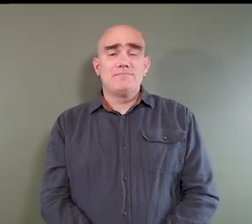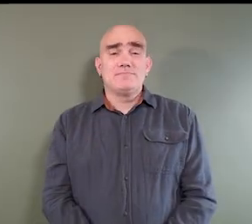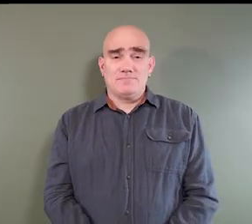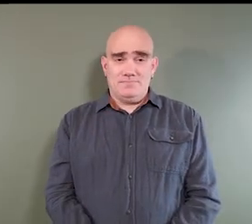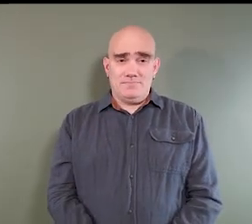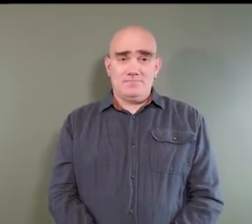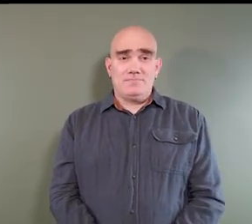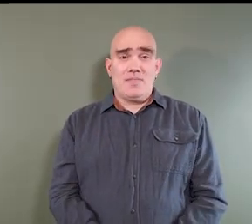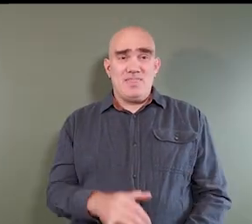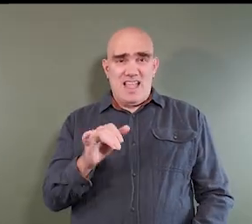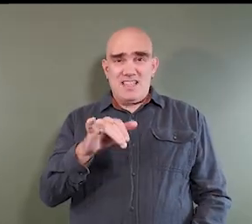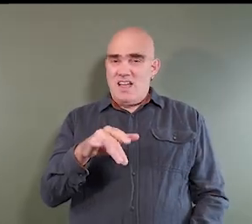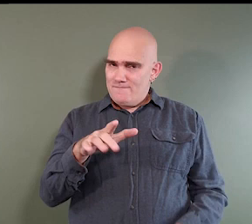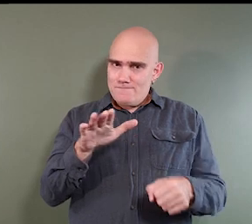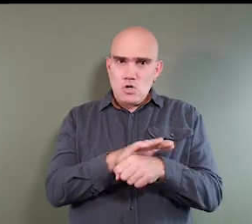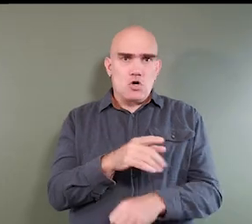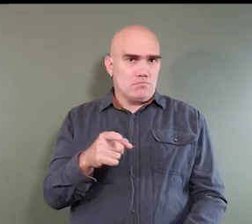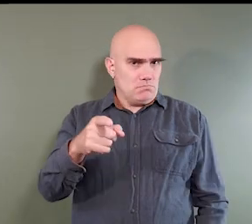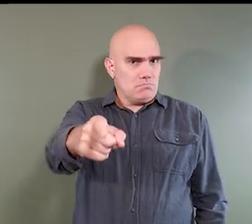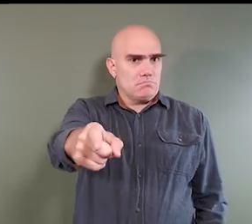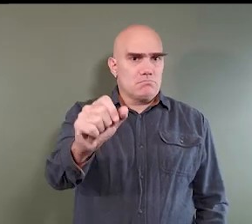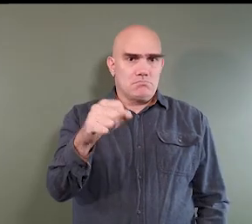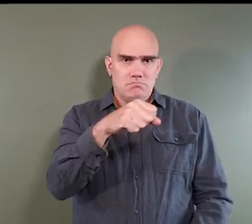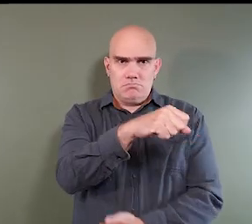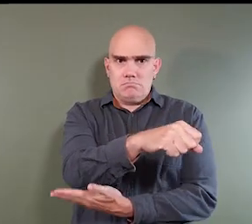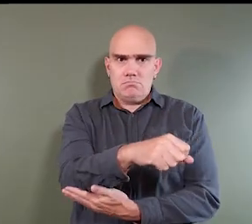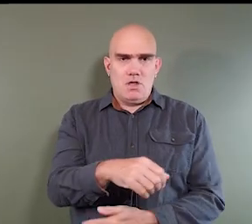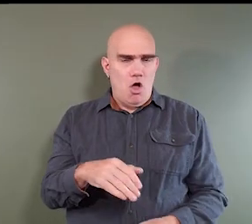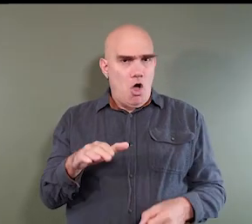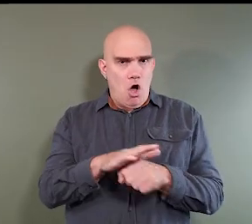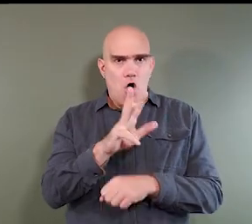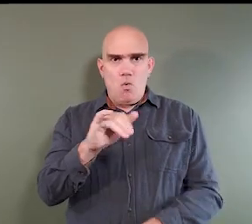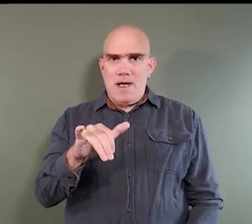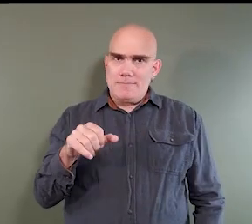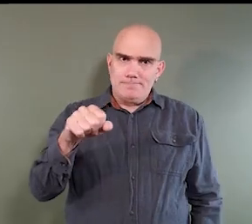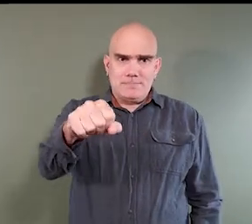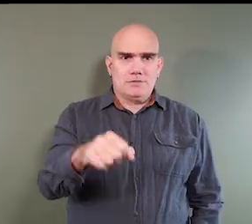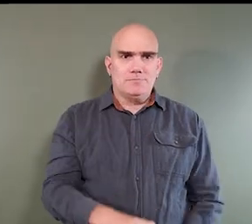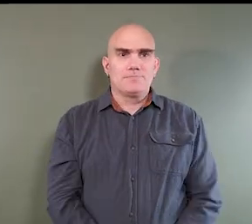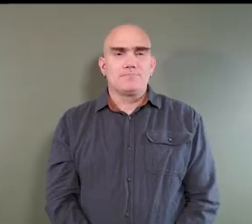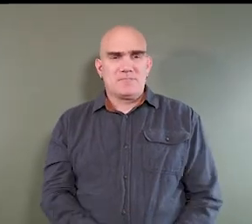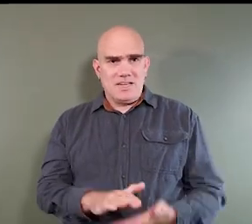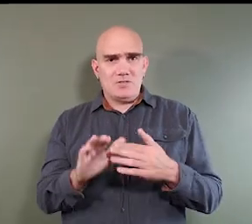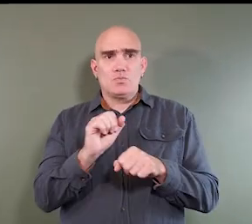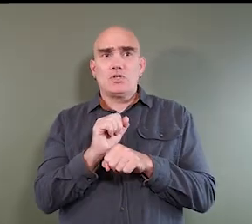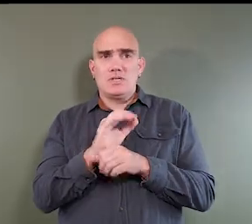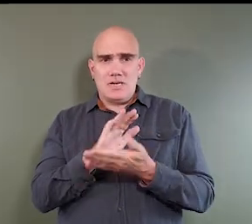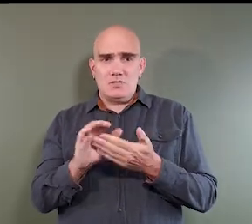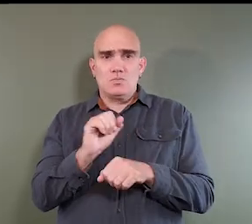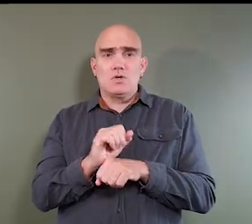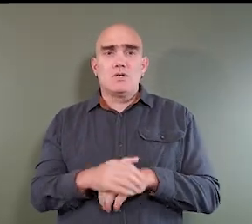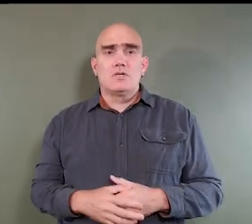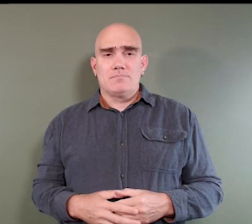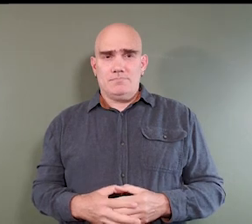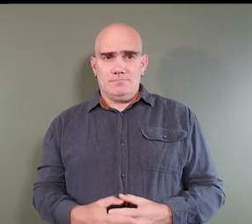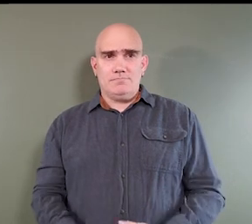David. There we go. Reach all the way. Punch out all the way. Nice work, nice